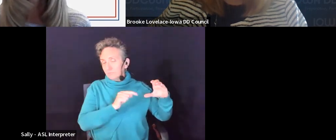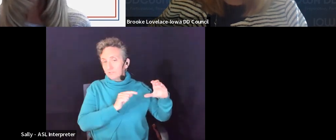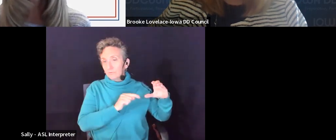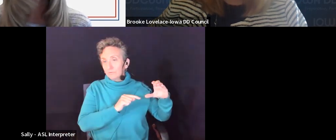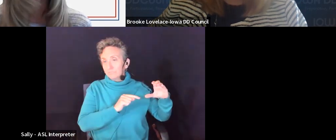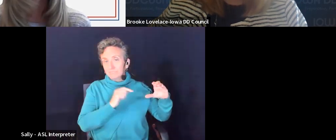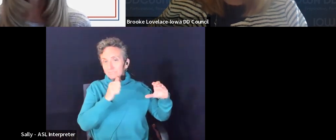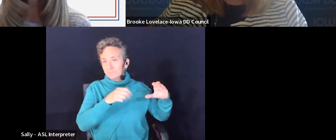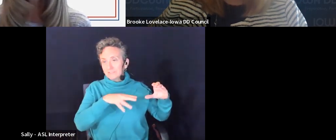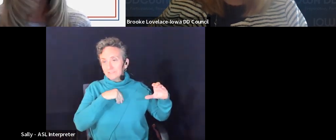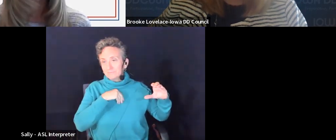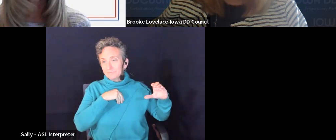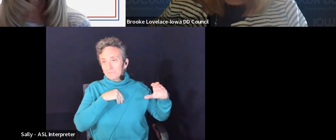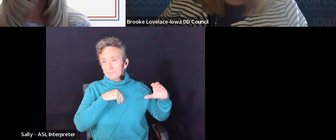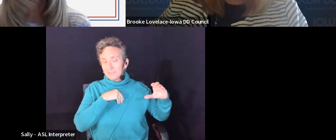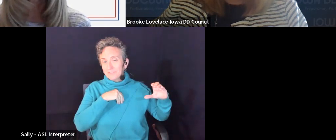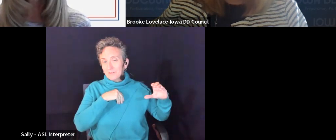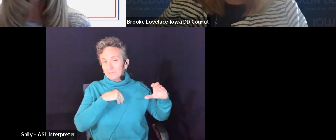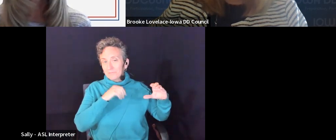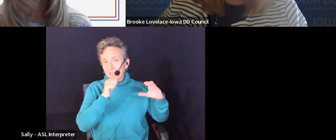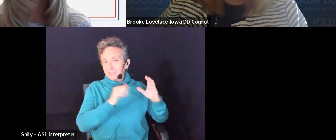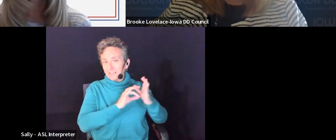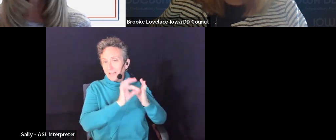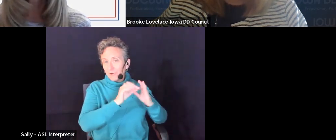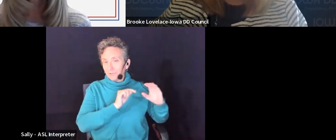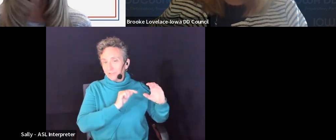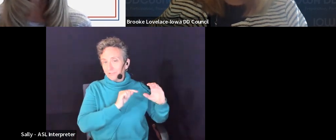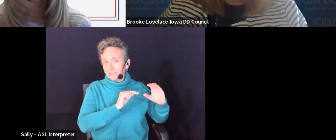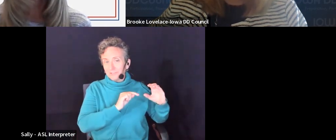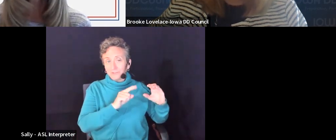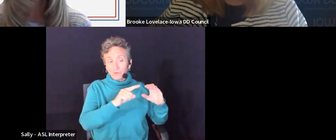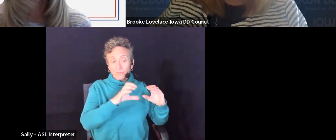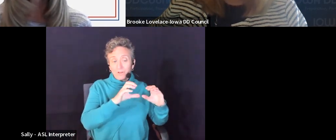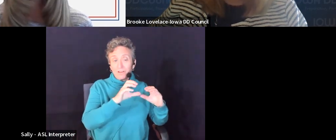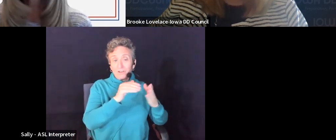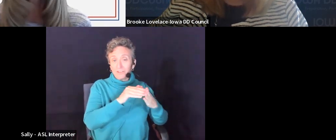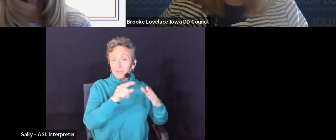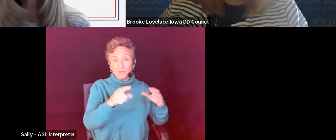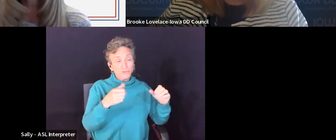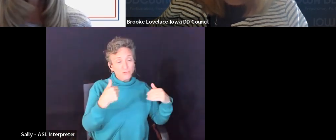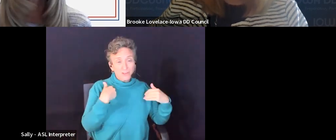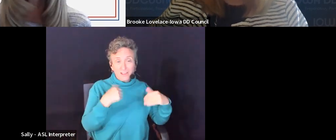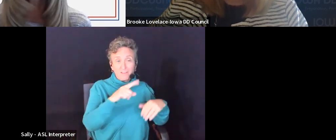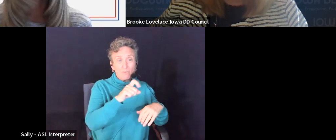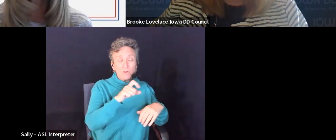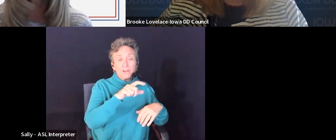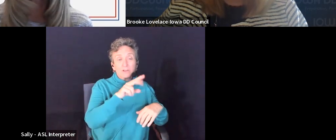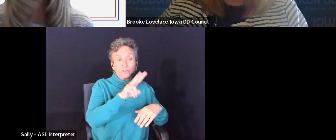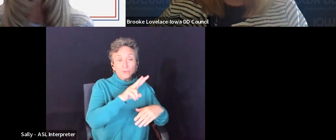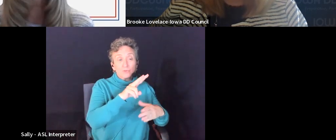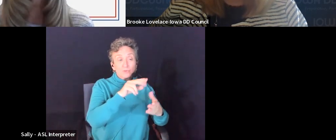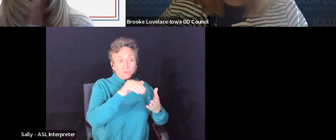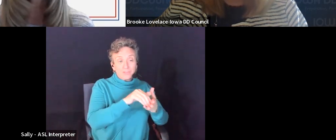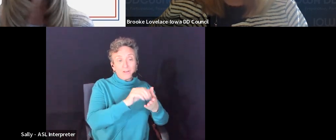eligibility. So that first 100,000 is not considered. So you can have 102,000 essentially, because it's